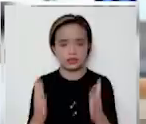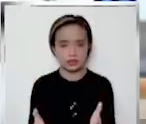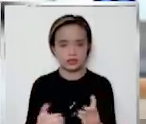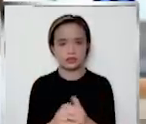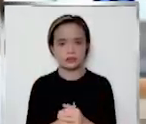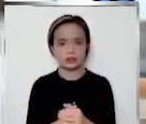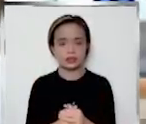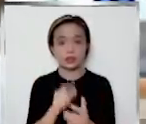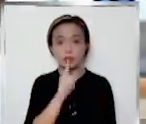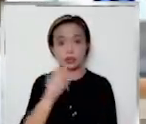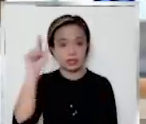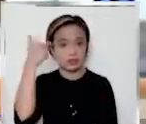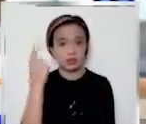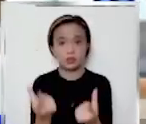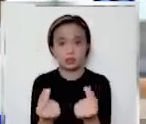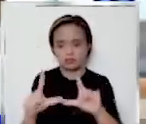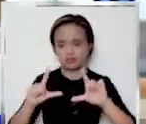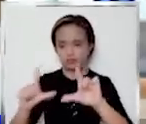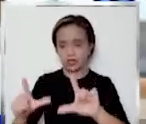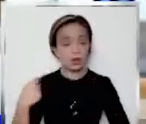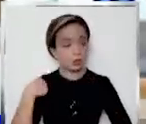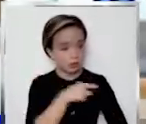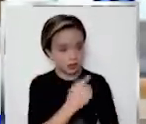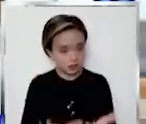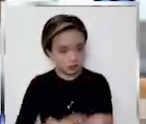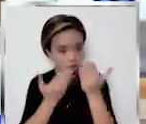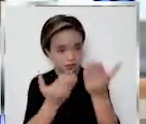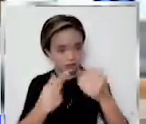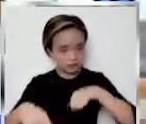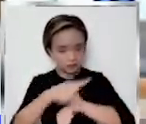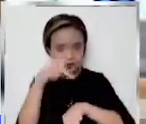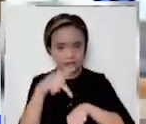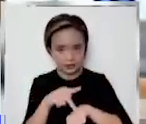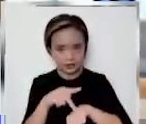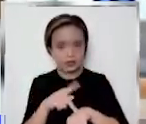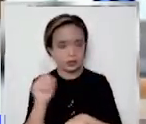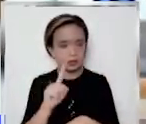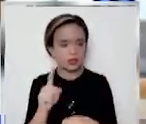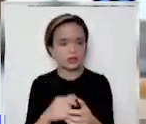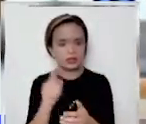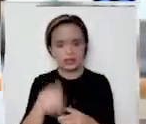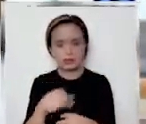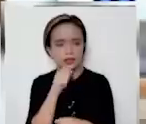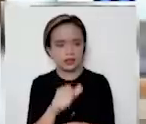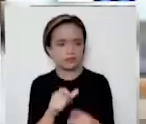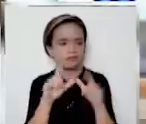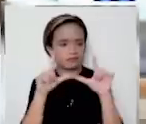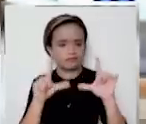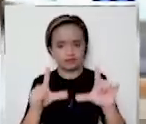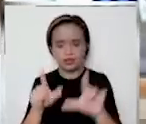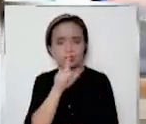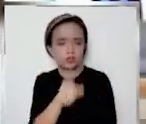pamahalaan. We recommend that the Philippines, 1, end the practice of red tagging and ensure protection of human